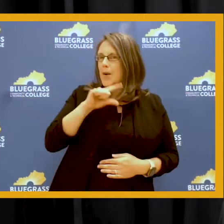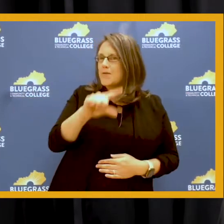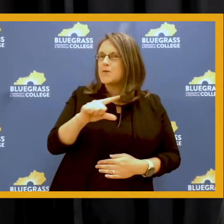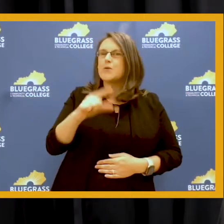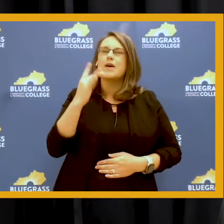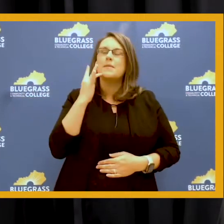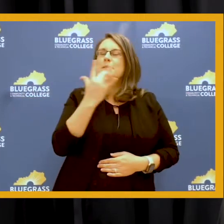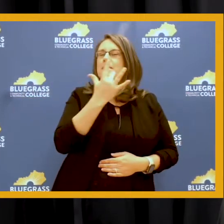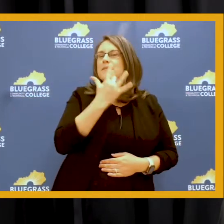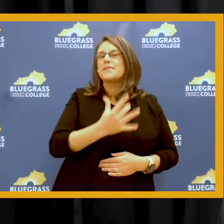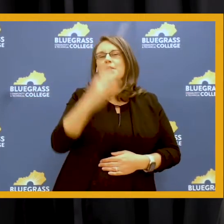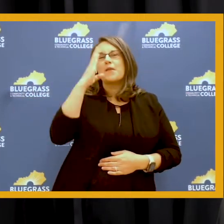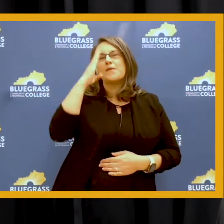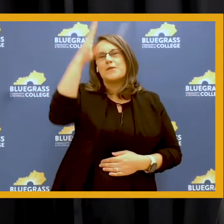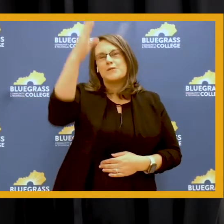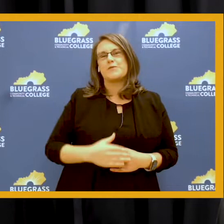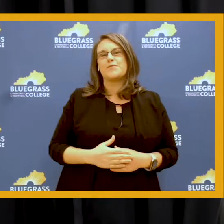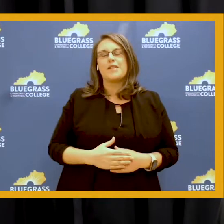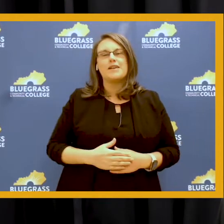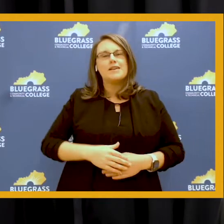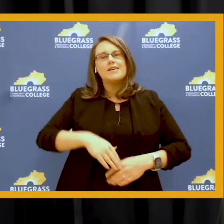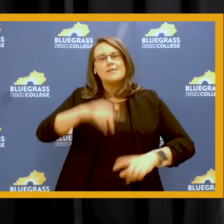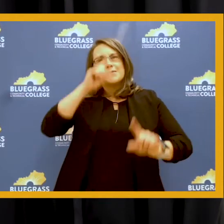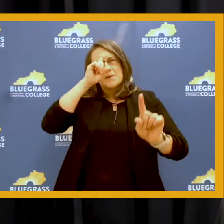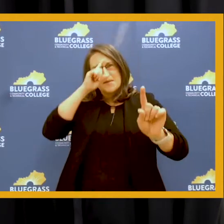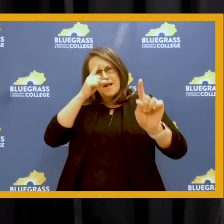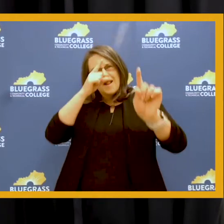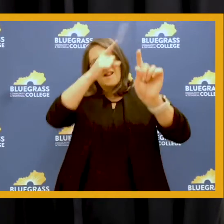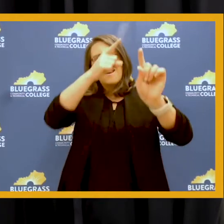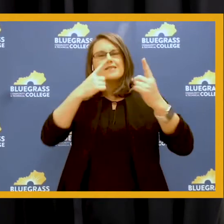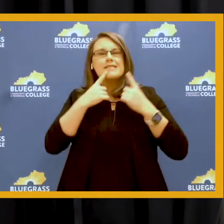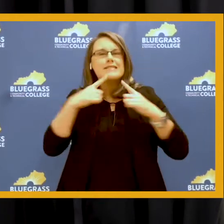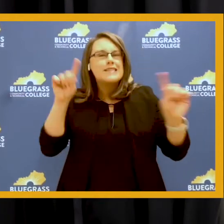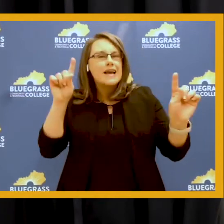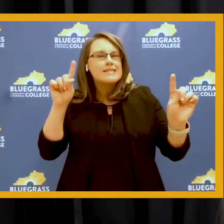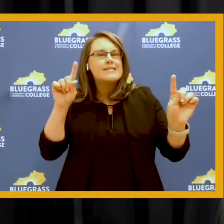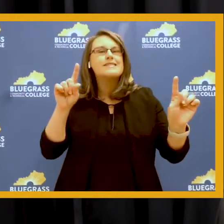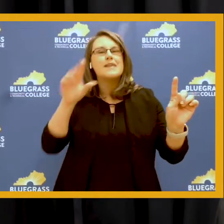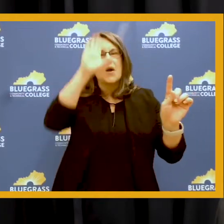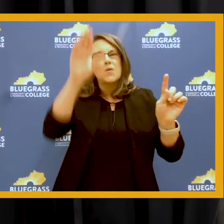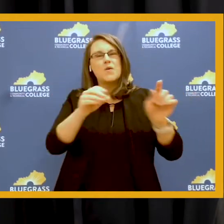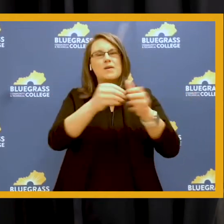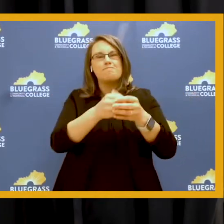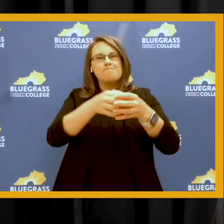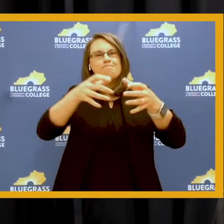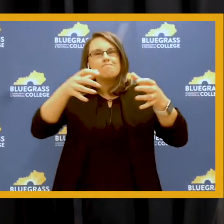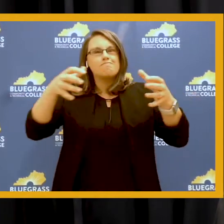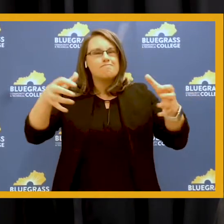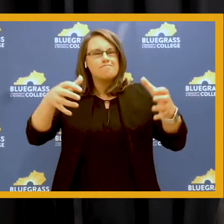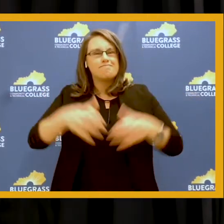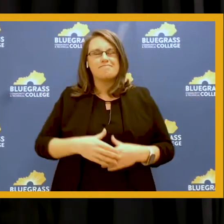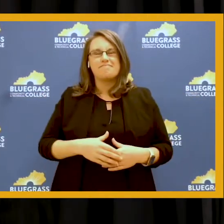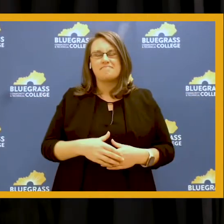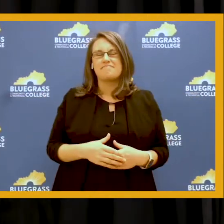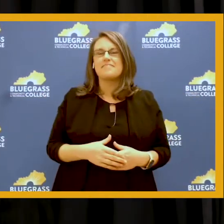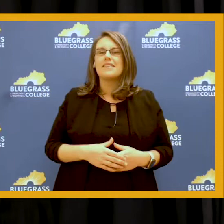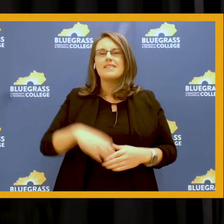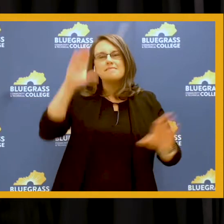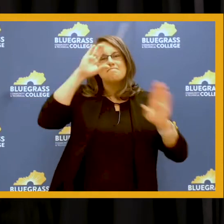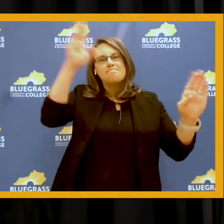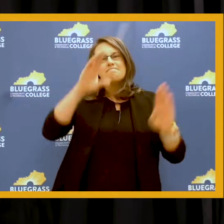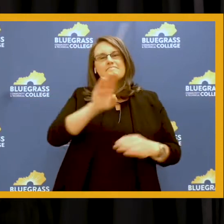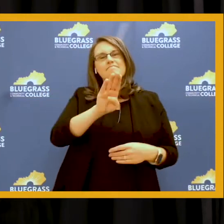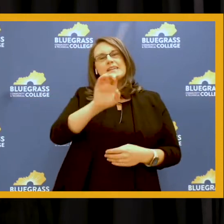in your future endeavors. Strive for success, and may it grow exponentially. Hello,